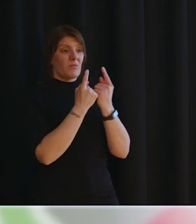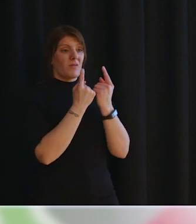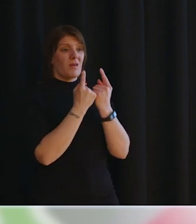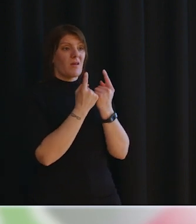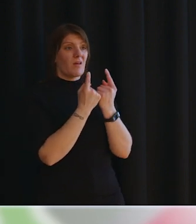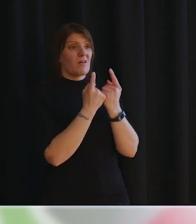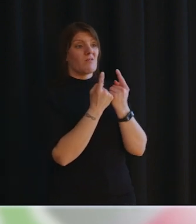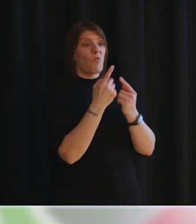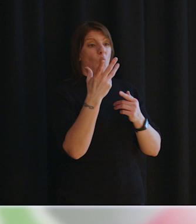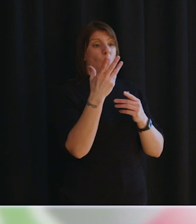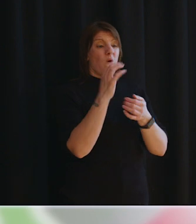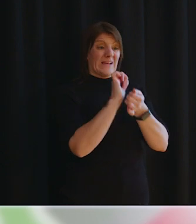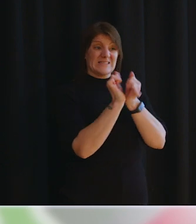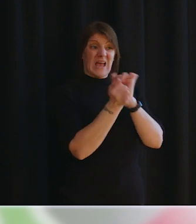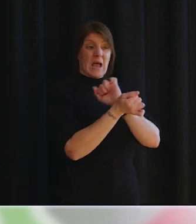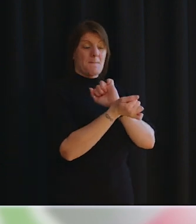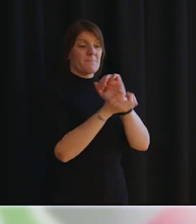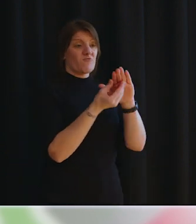The